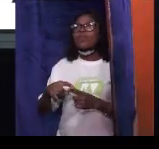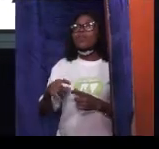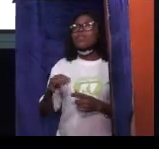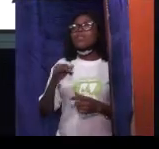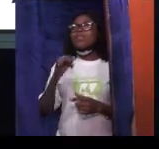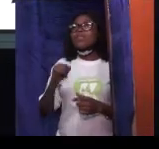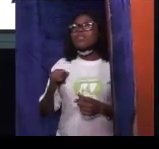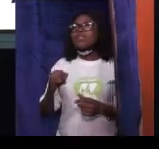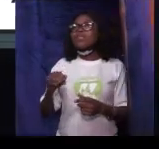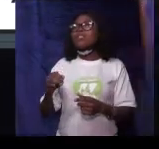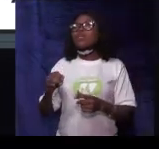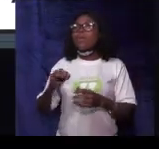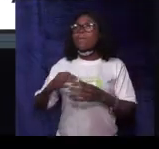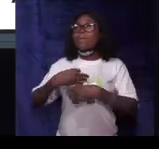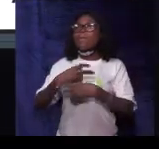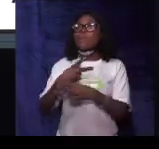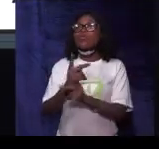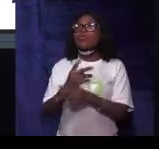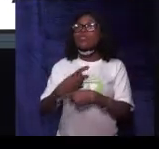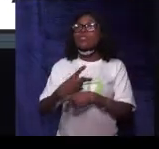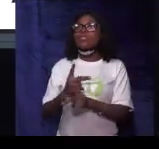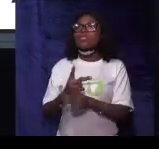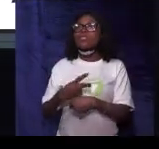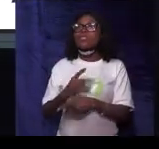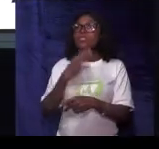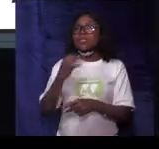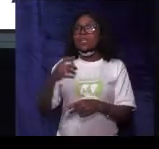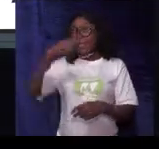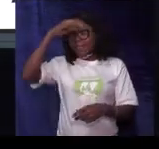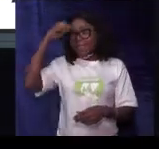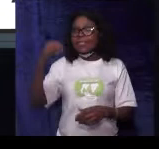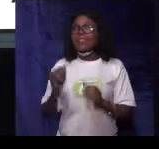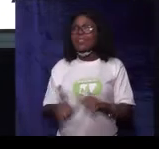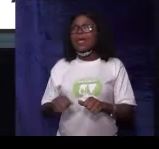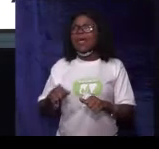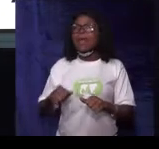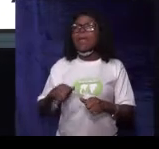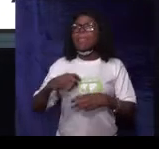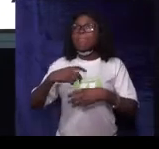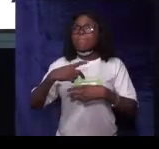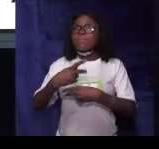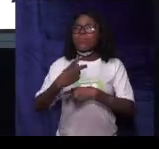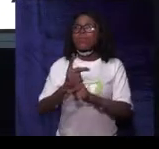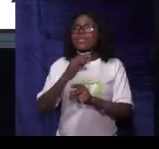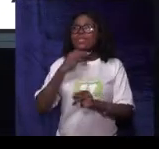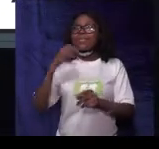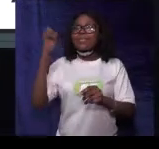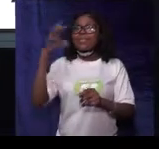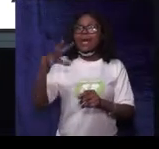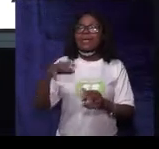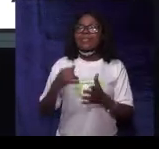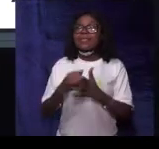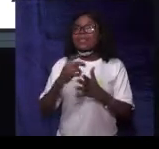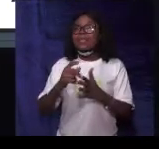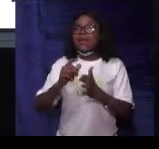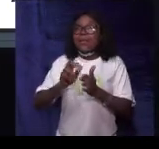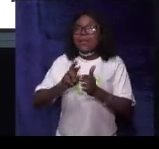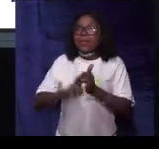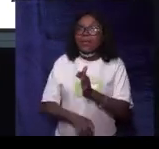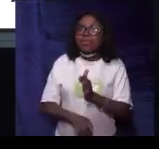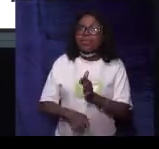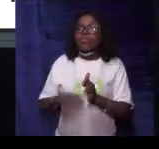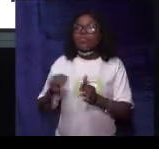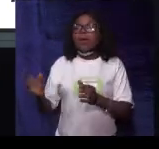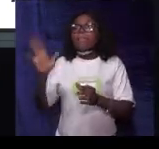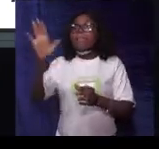surface. B. It produces heat. C. It can produce light. D. It can be